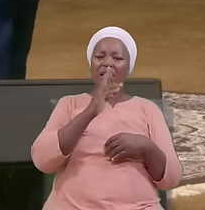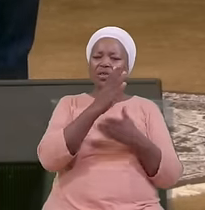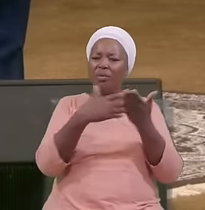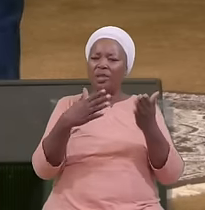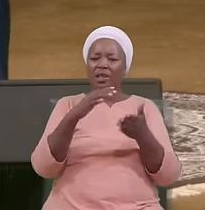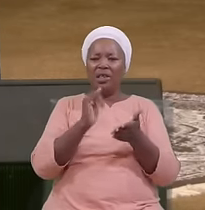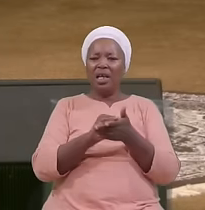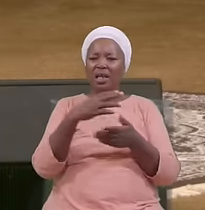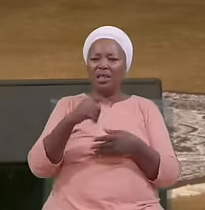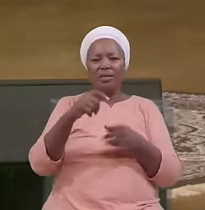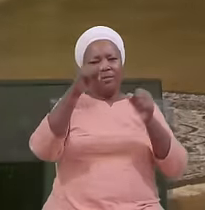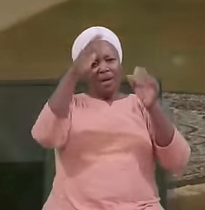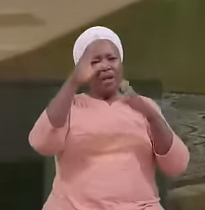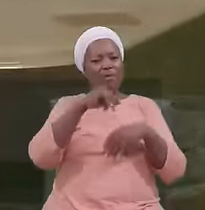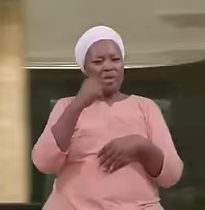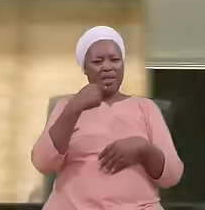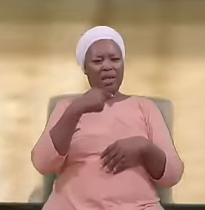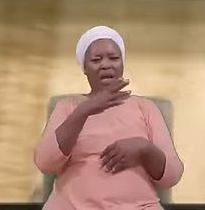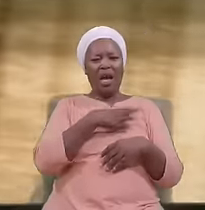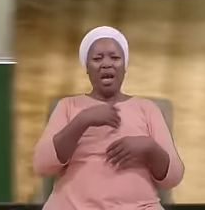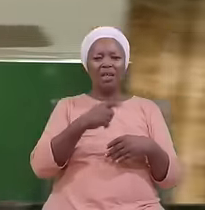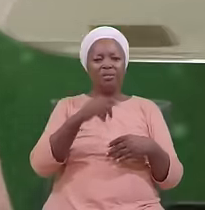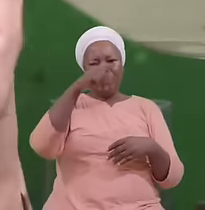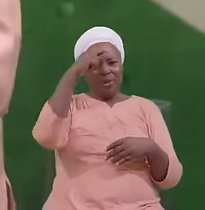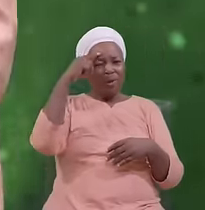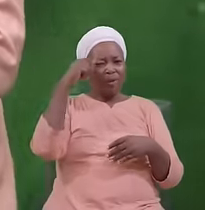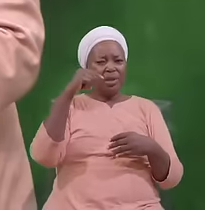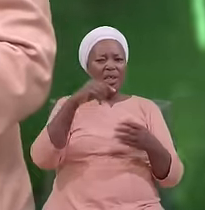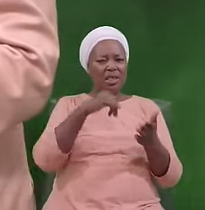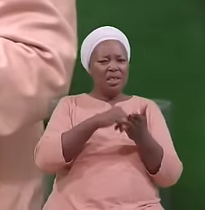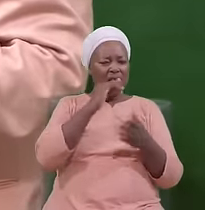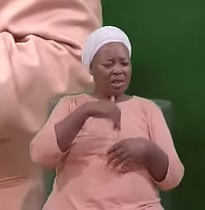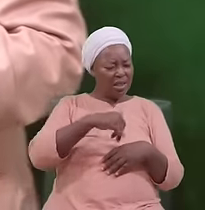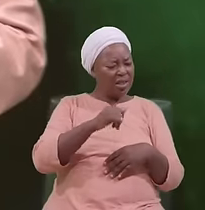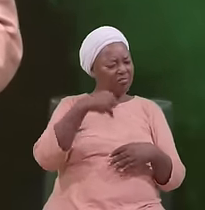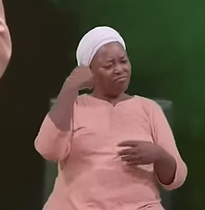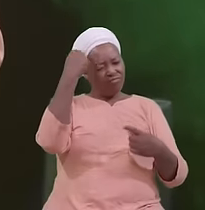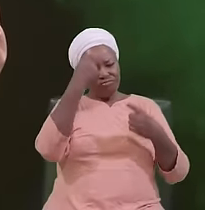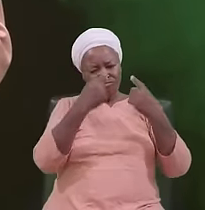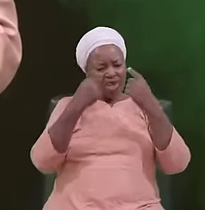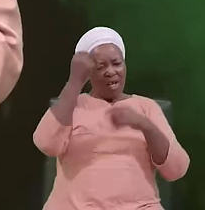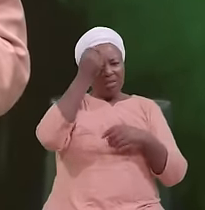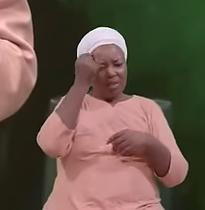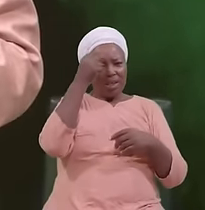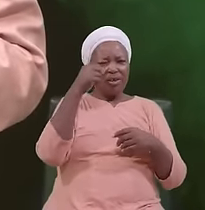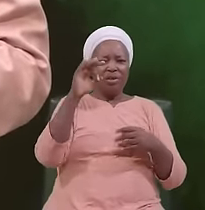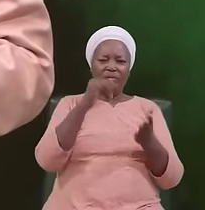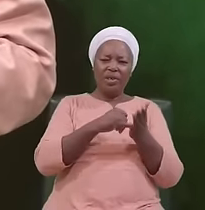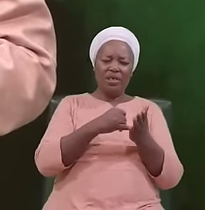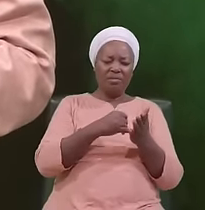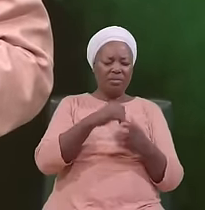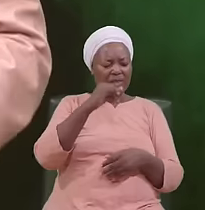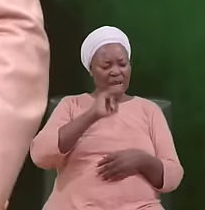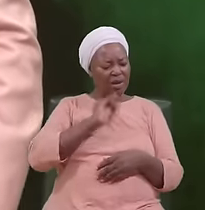are some things the Father will say, and the Father is still considering, I will do